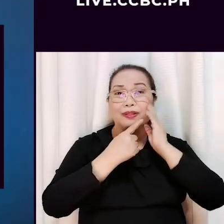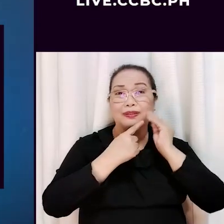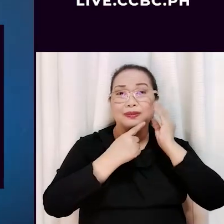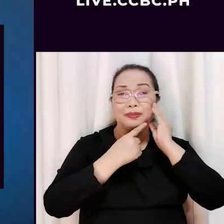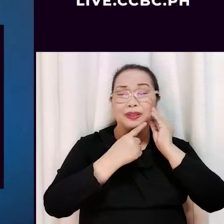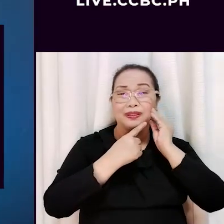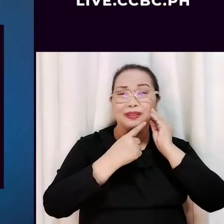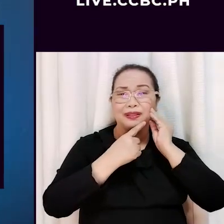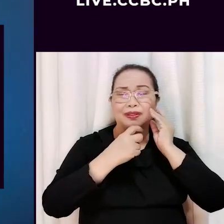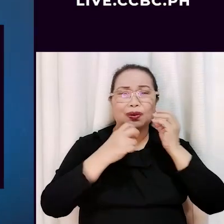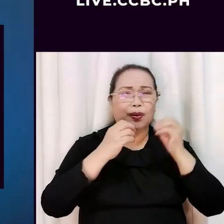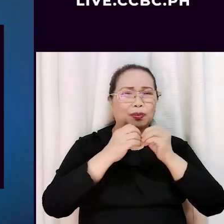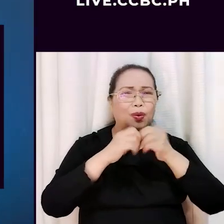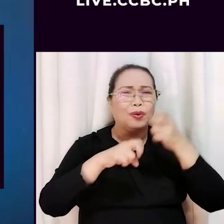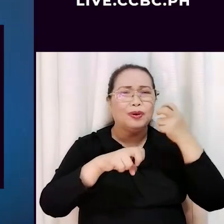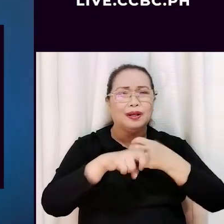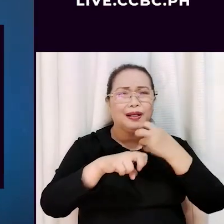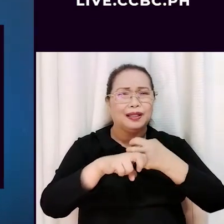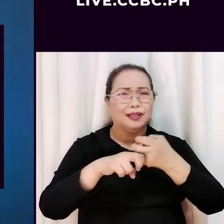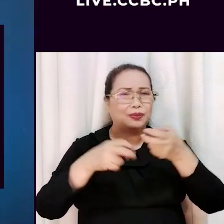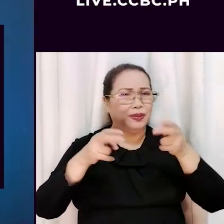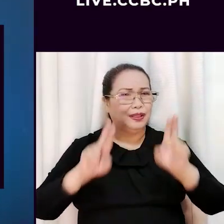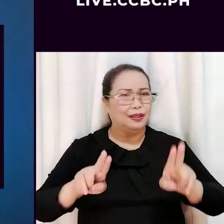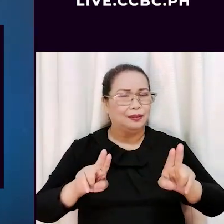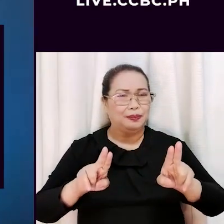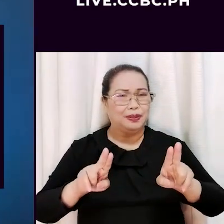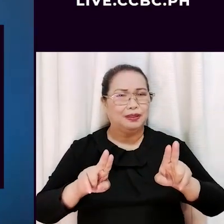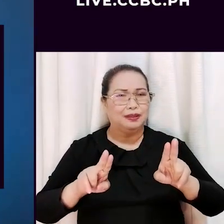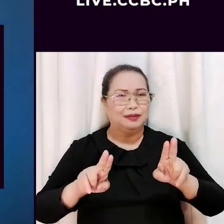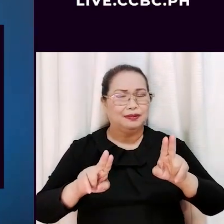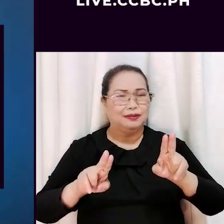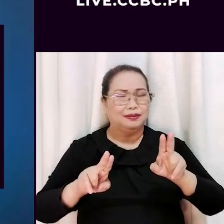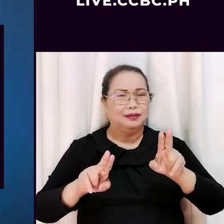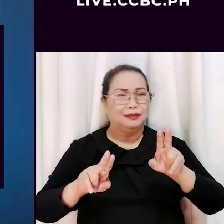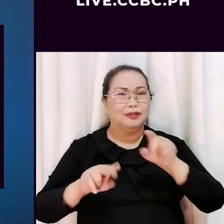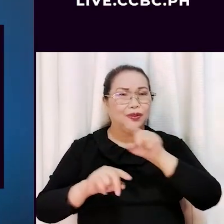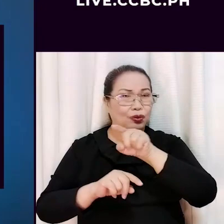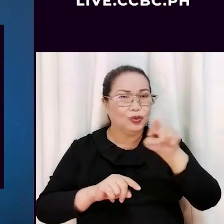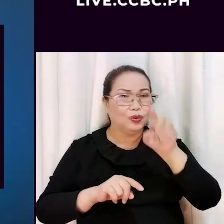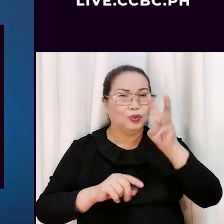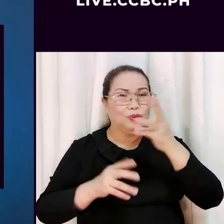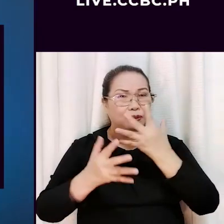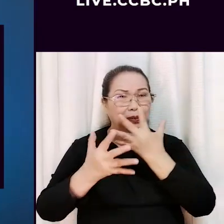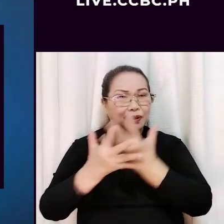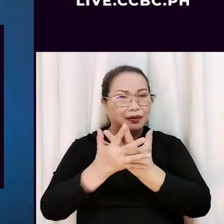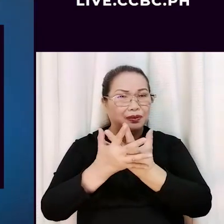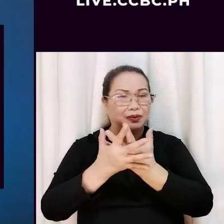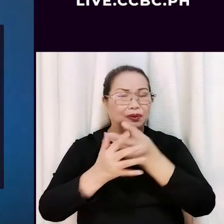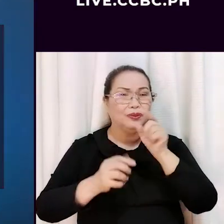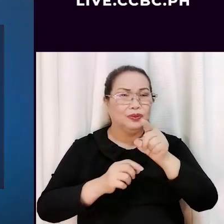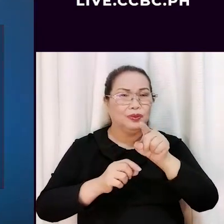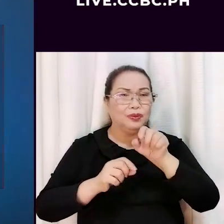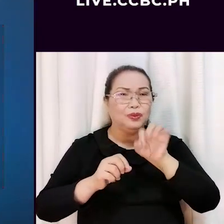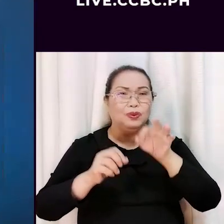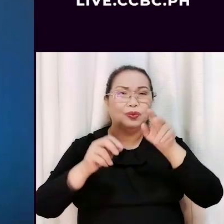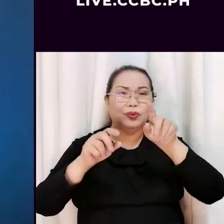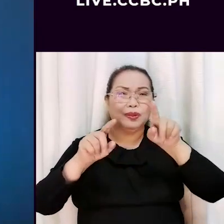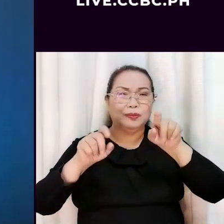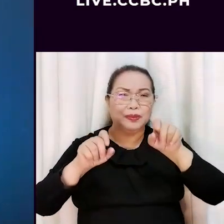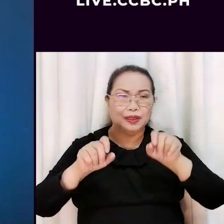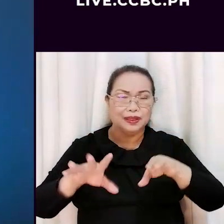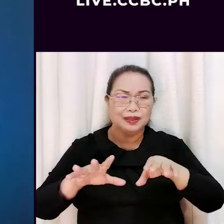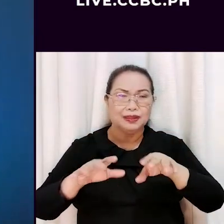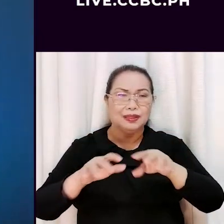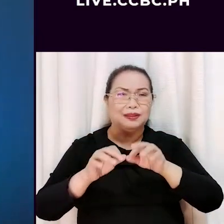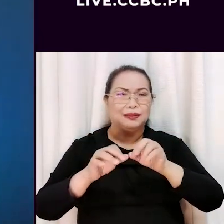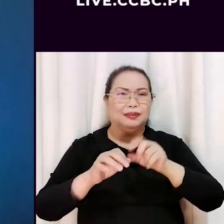tougher things is to come, and they will be thrown into prison, and they will be tested, and they will have tribulation for 10 days.